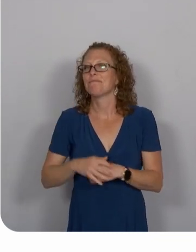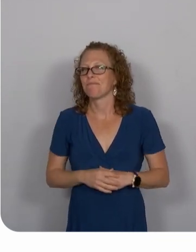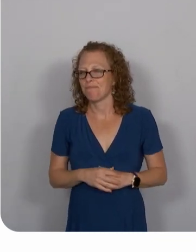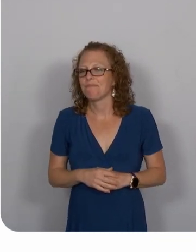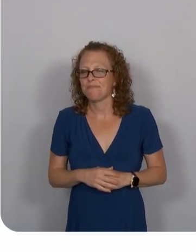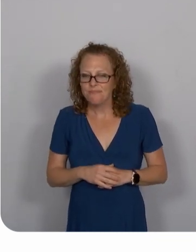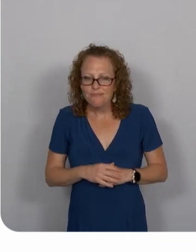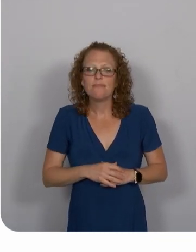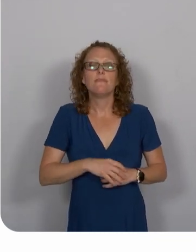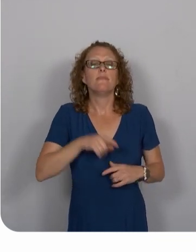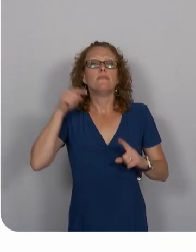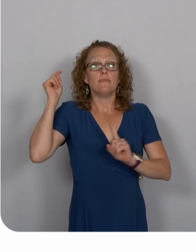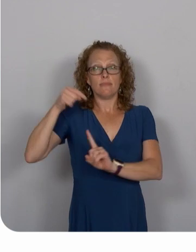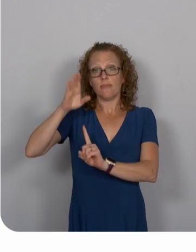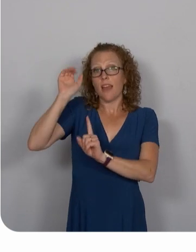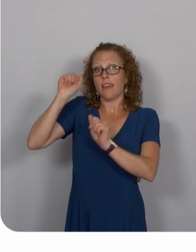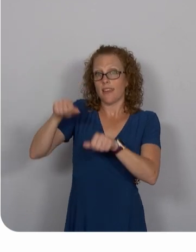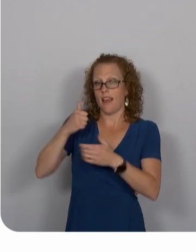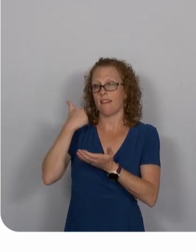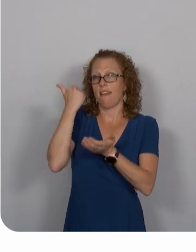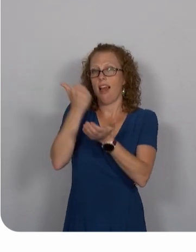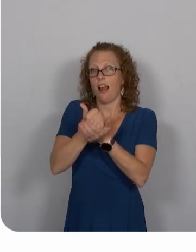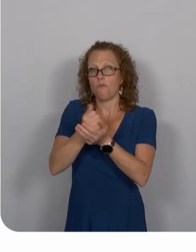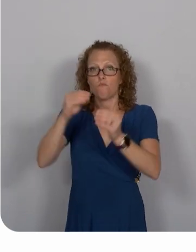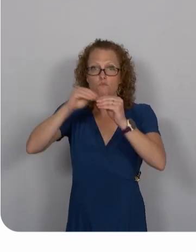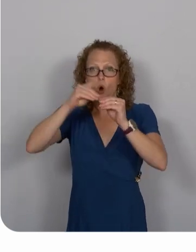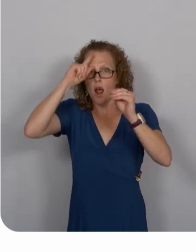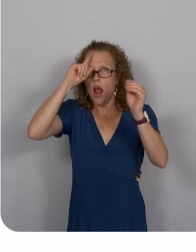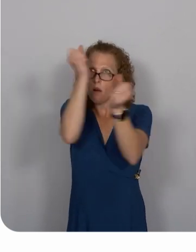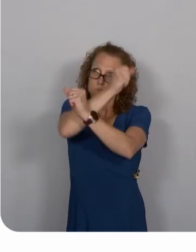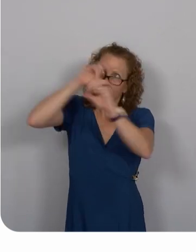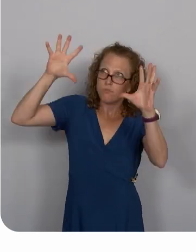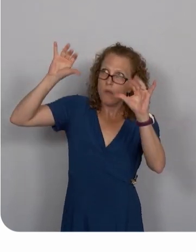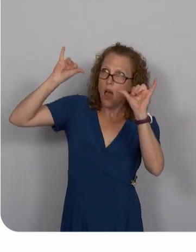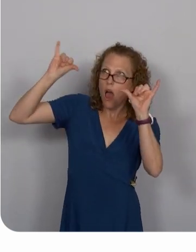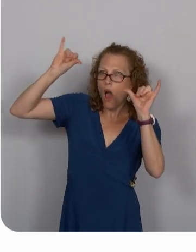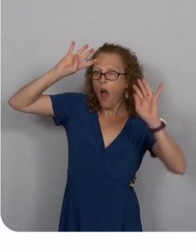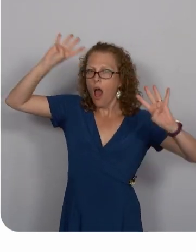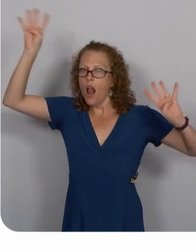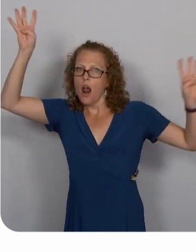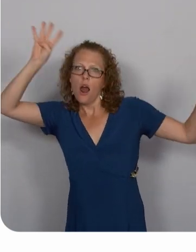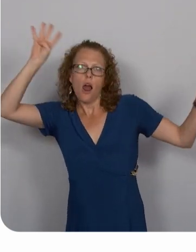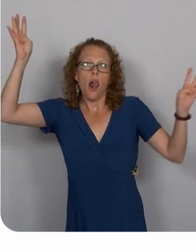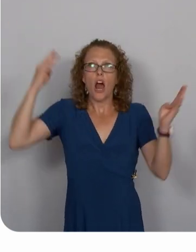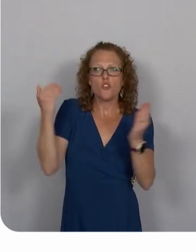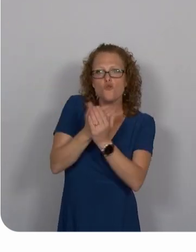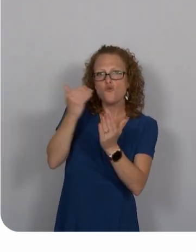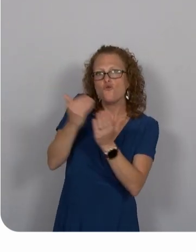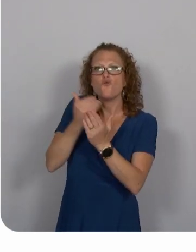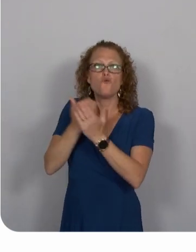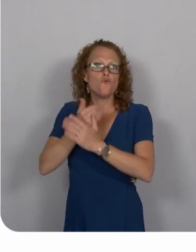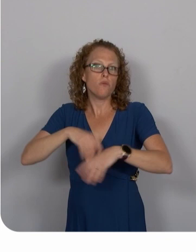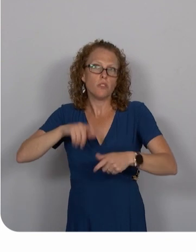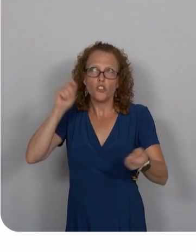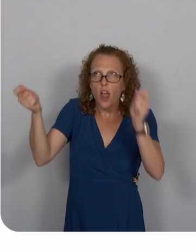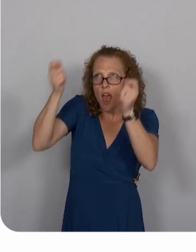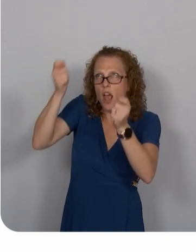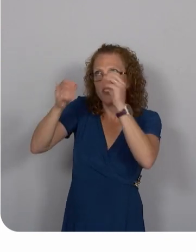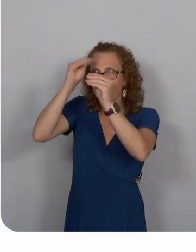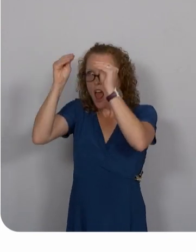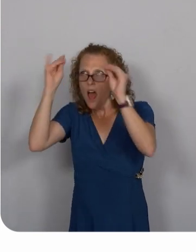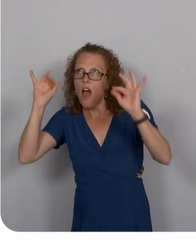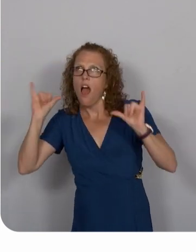Meta AI can help you be more creative. It can inspire you with new ideas, and it can deliver you